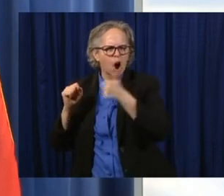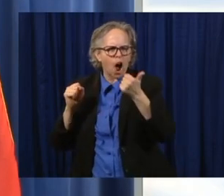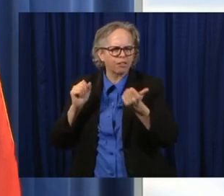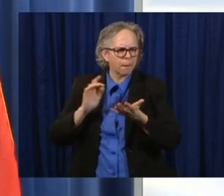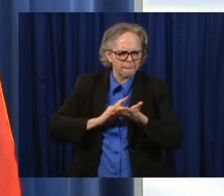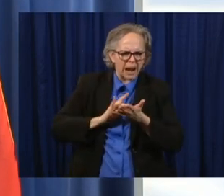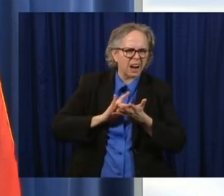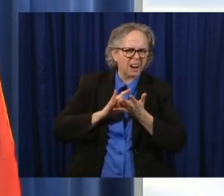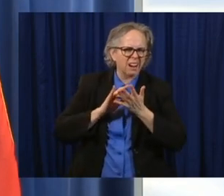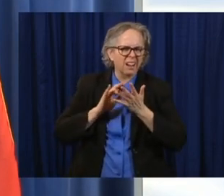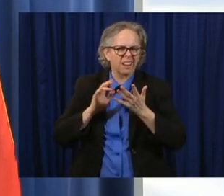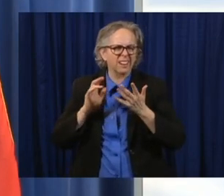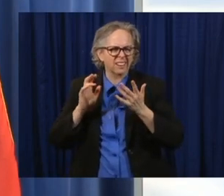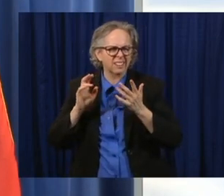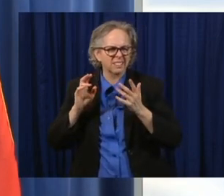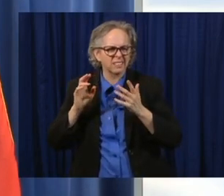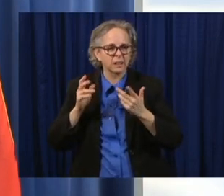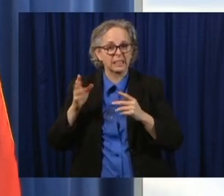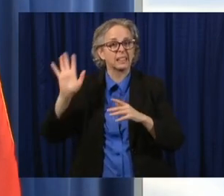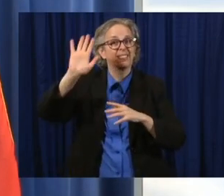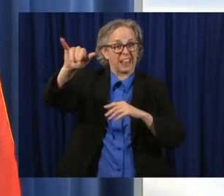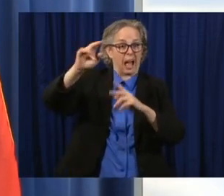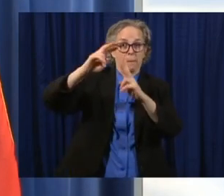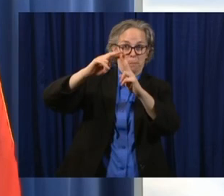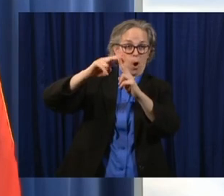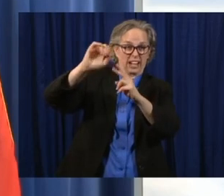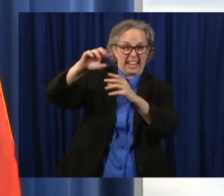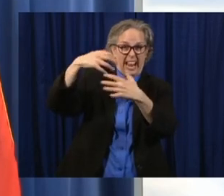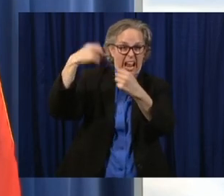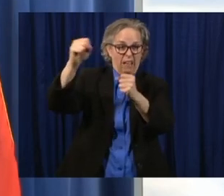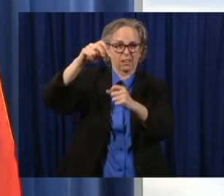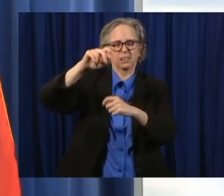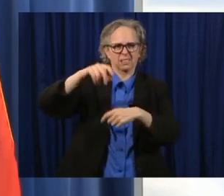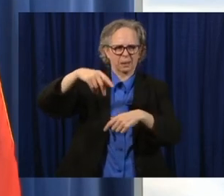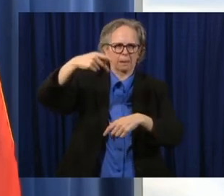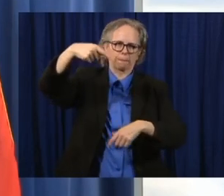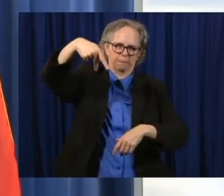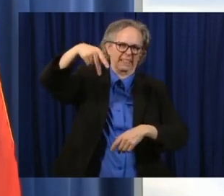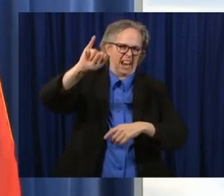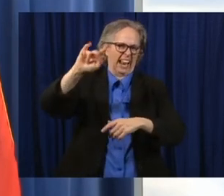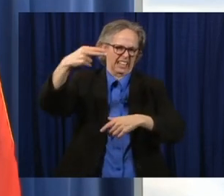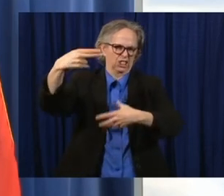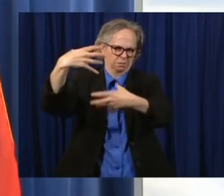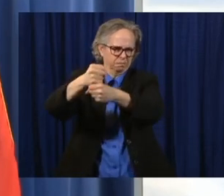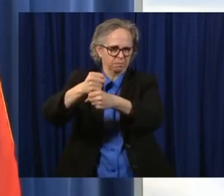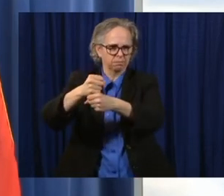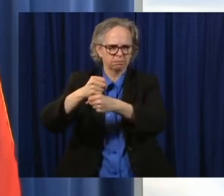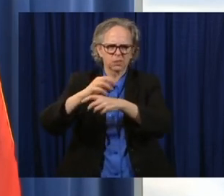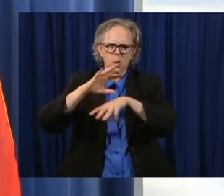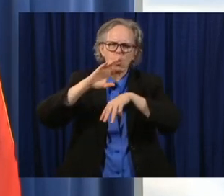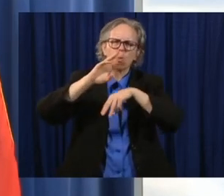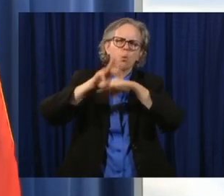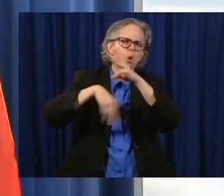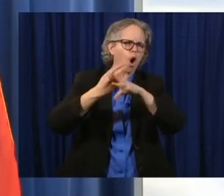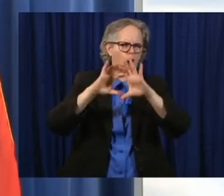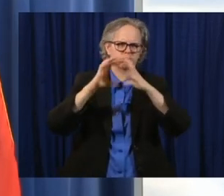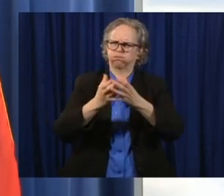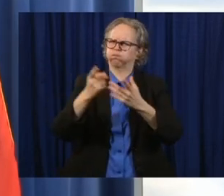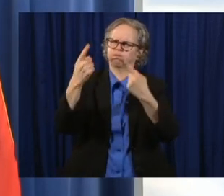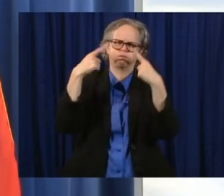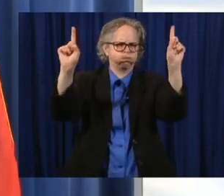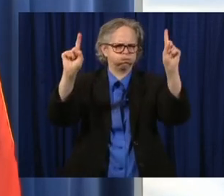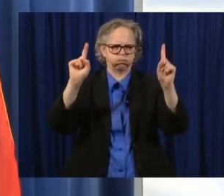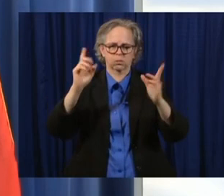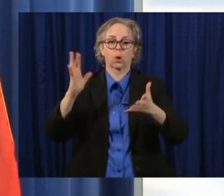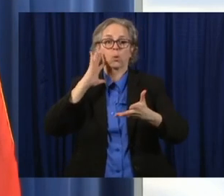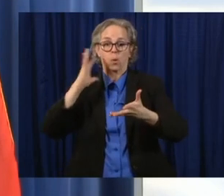Health is a world-renowned organization that works to protect communities, and we will bring them in